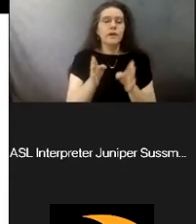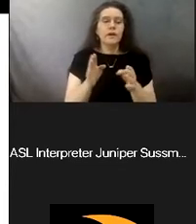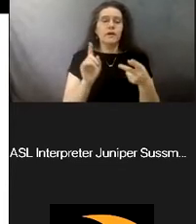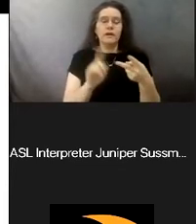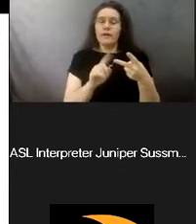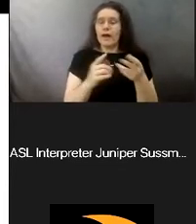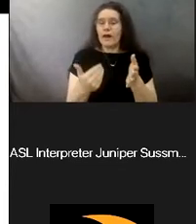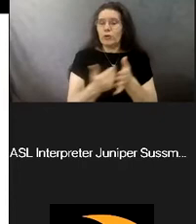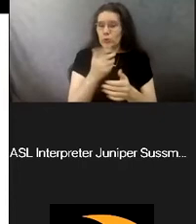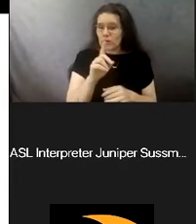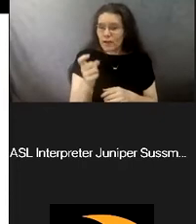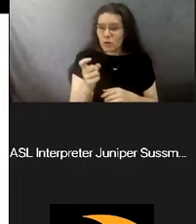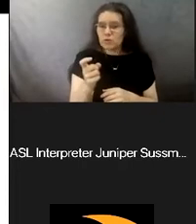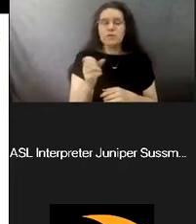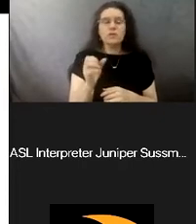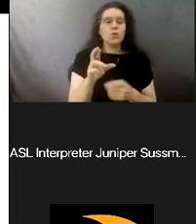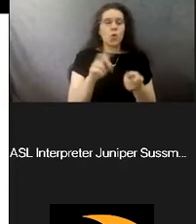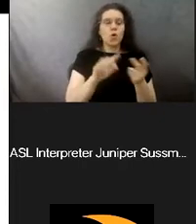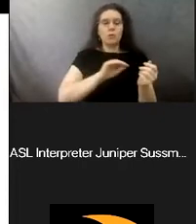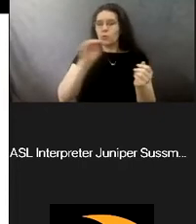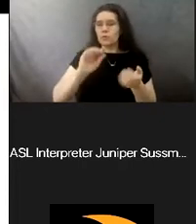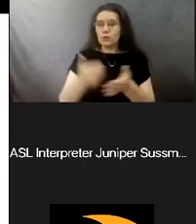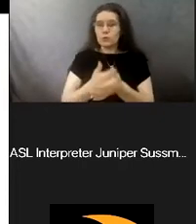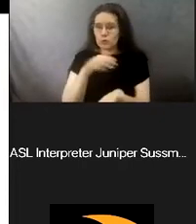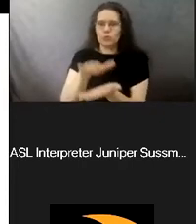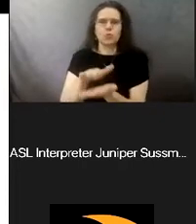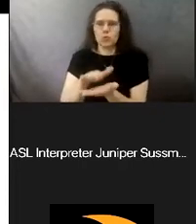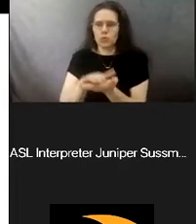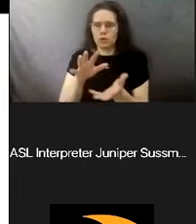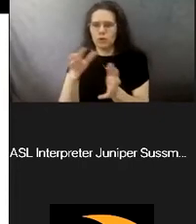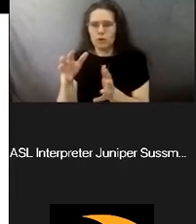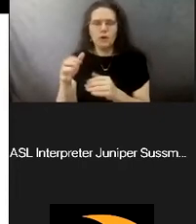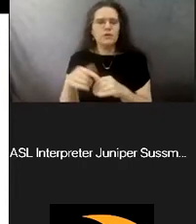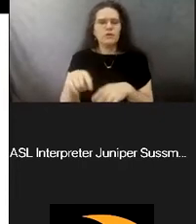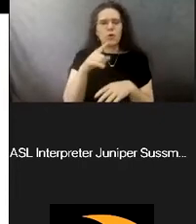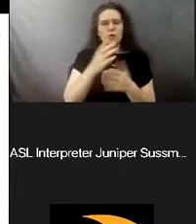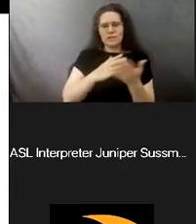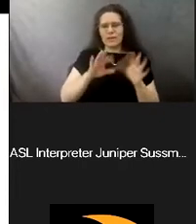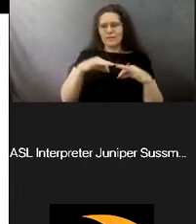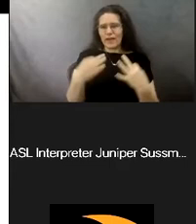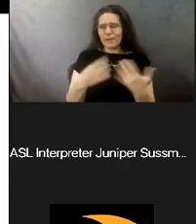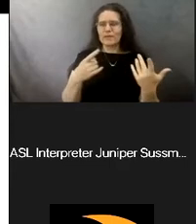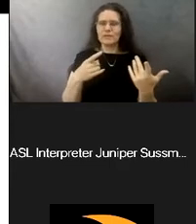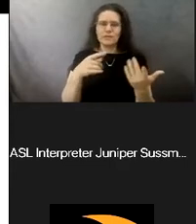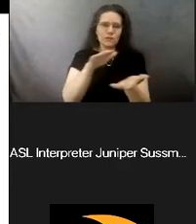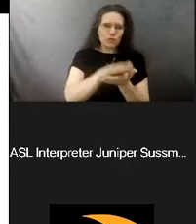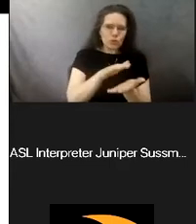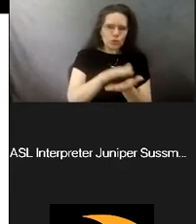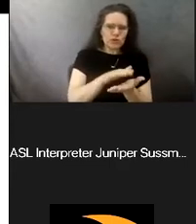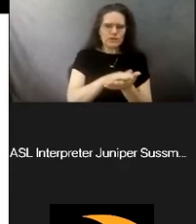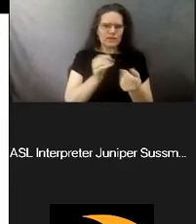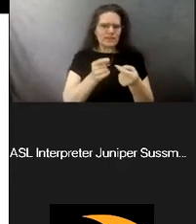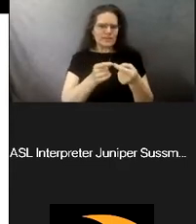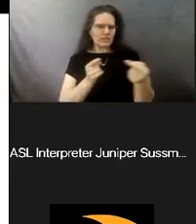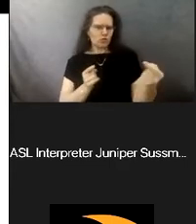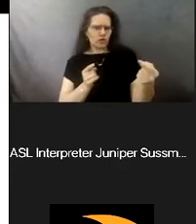or a new school. The other big thing, families and schools that are struggling to come to agreement on what does that care plan look